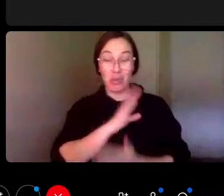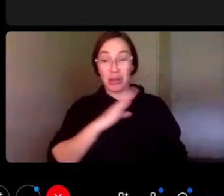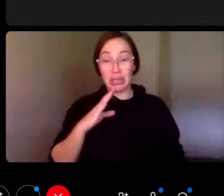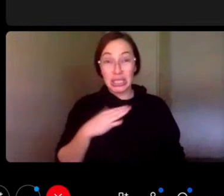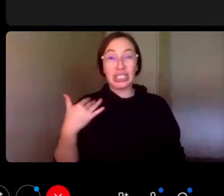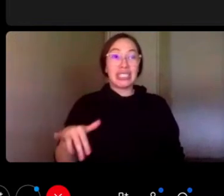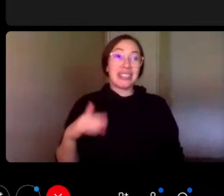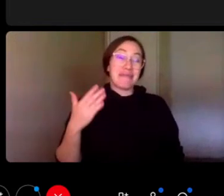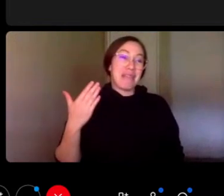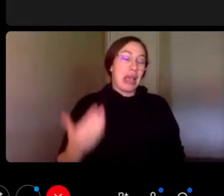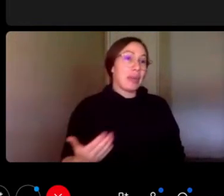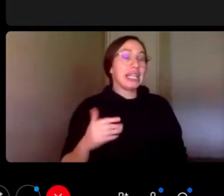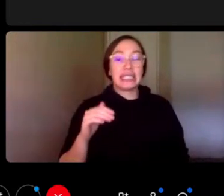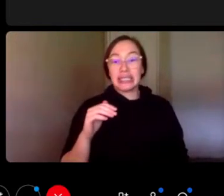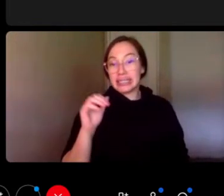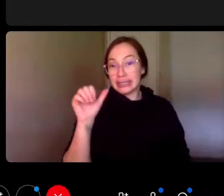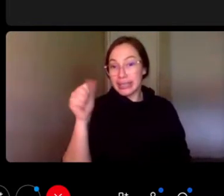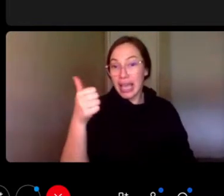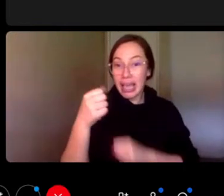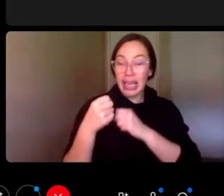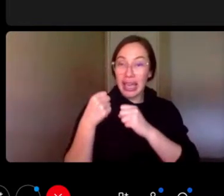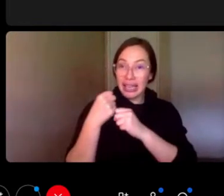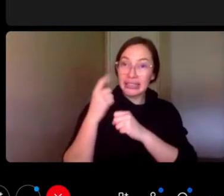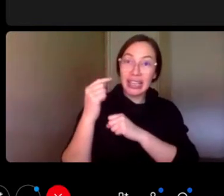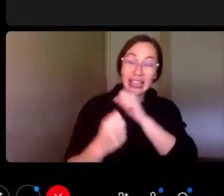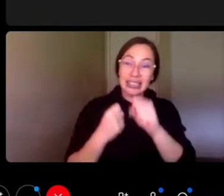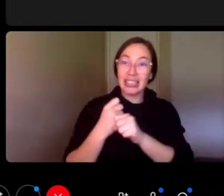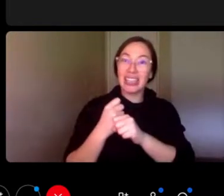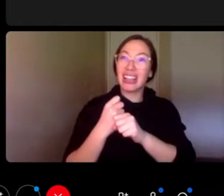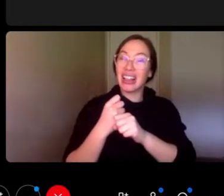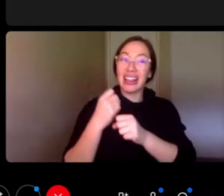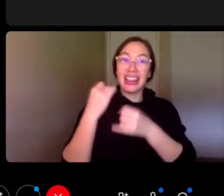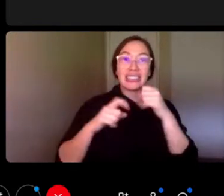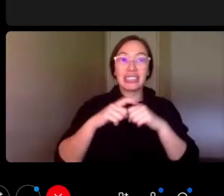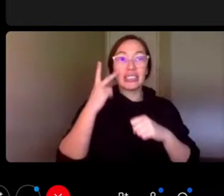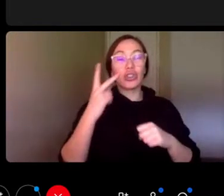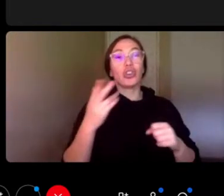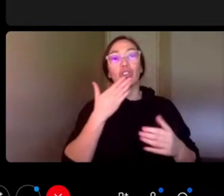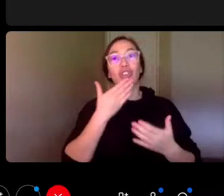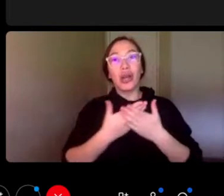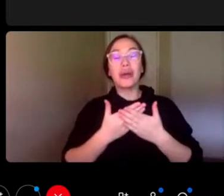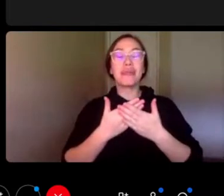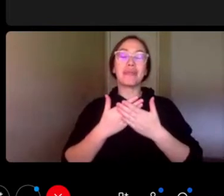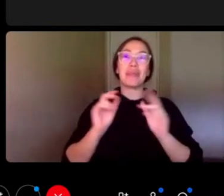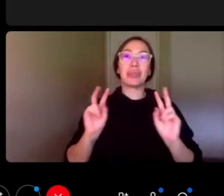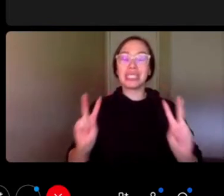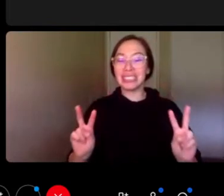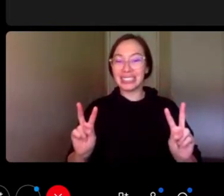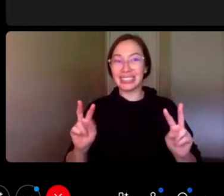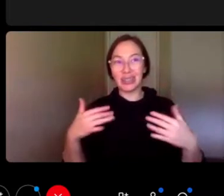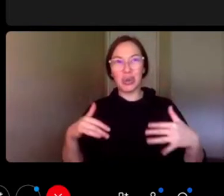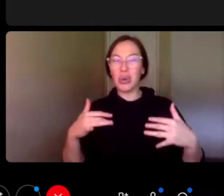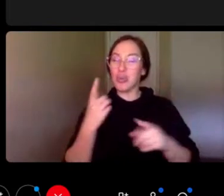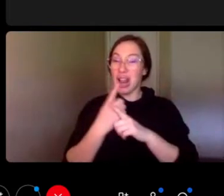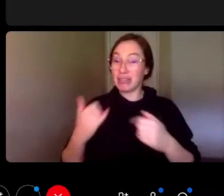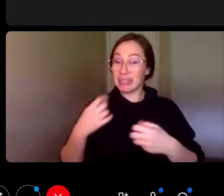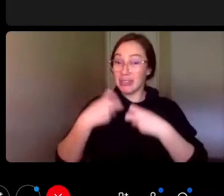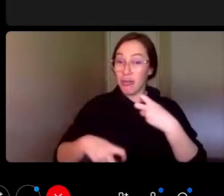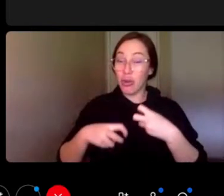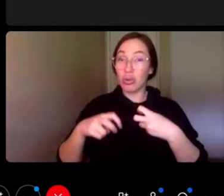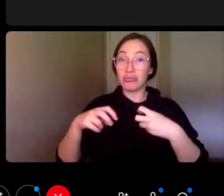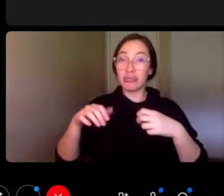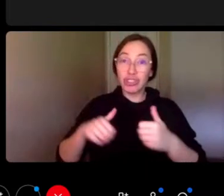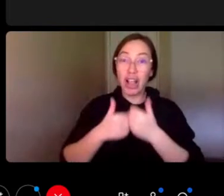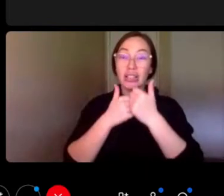been decades of places of peace and good solid work that are just torn asunder right now, and working through the challenges of bringing new people